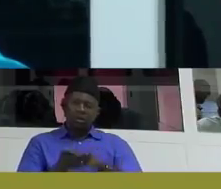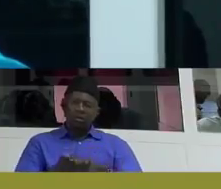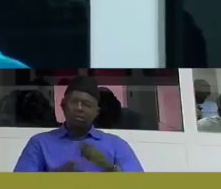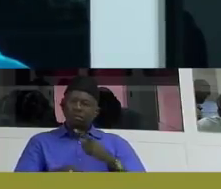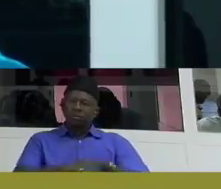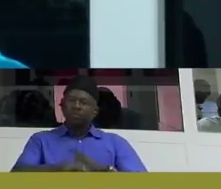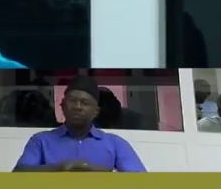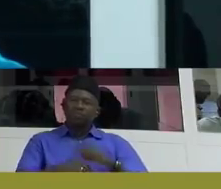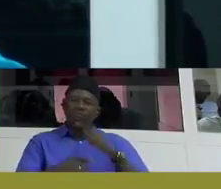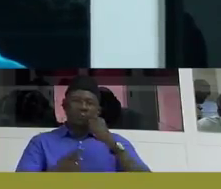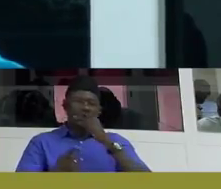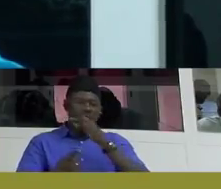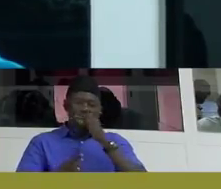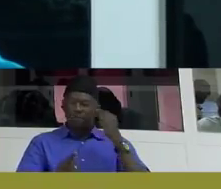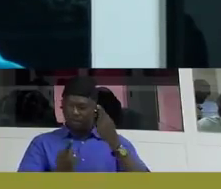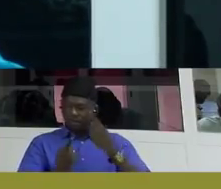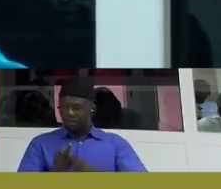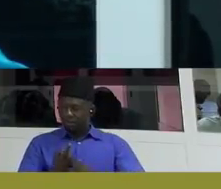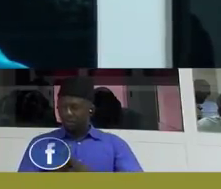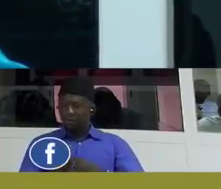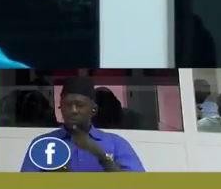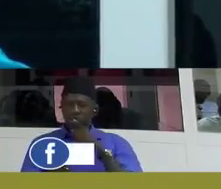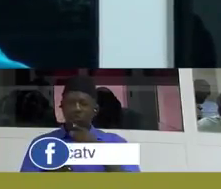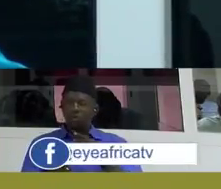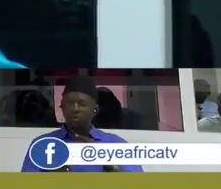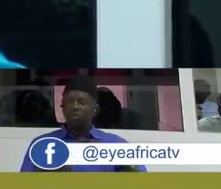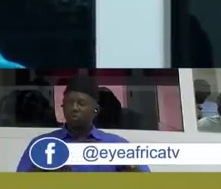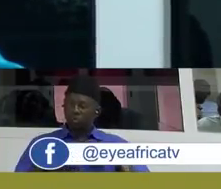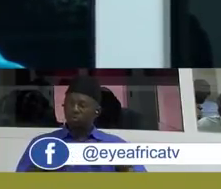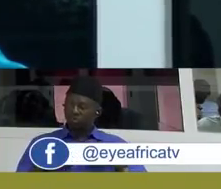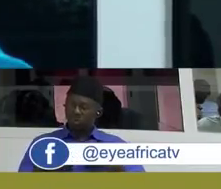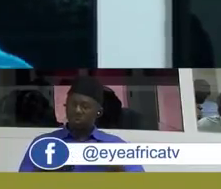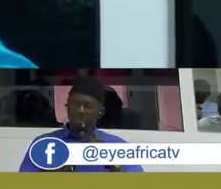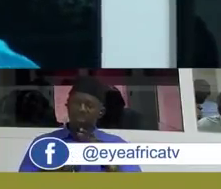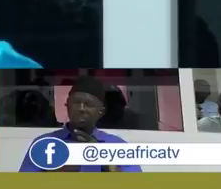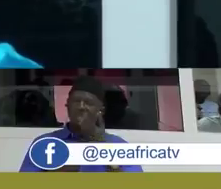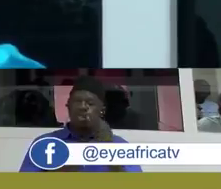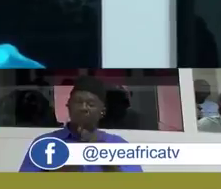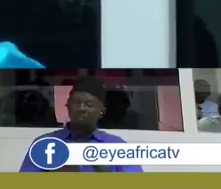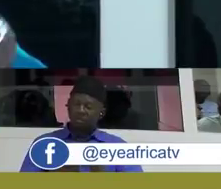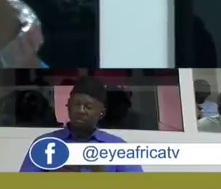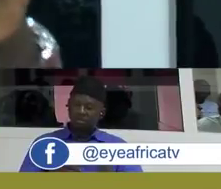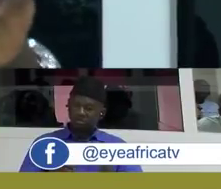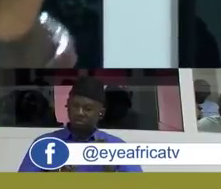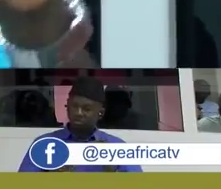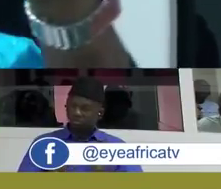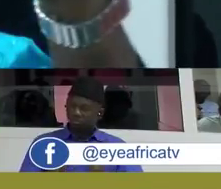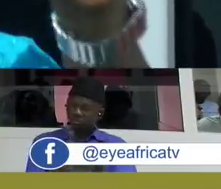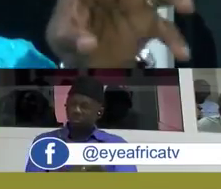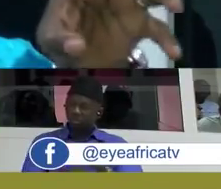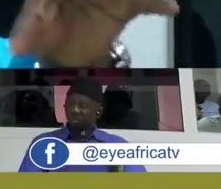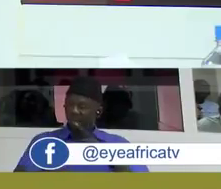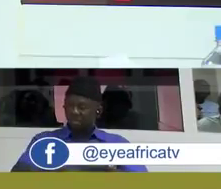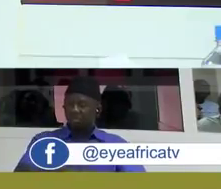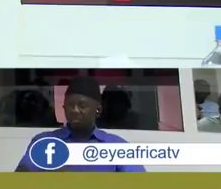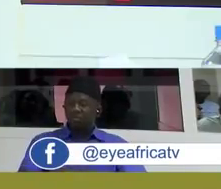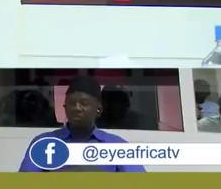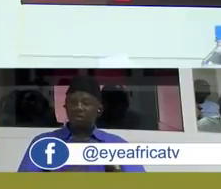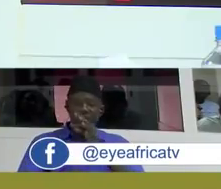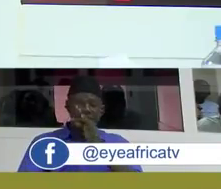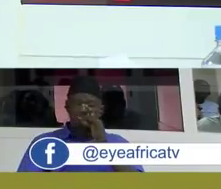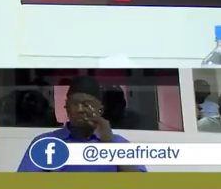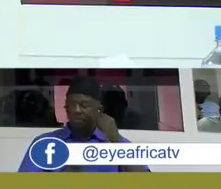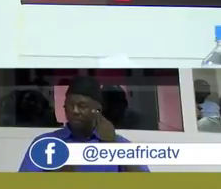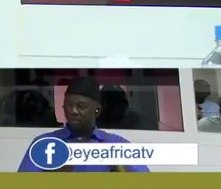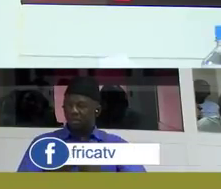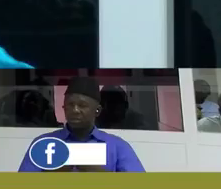Ramadan, your claim is if it is imposed during Ramadan, it must also be imposed during rent.